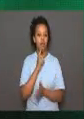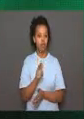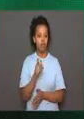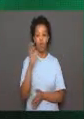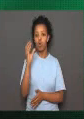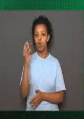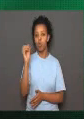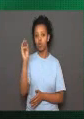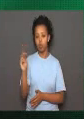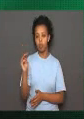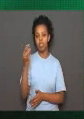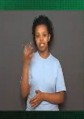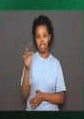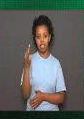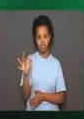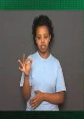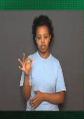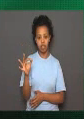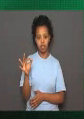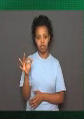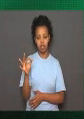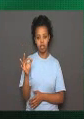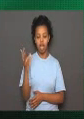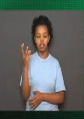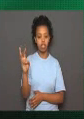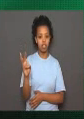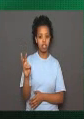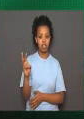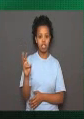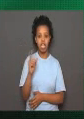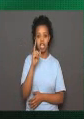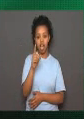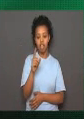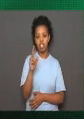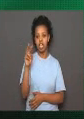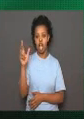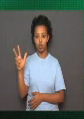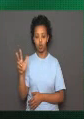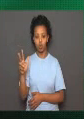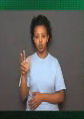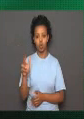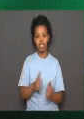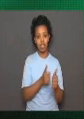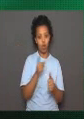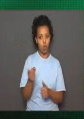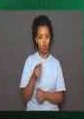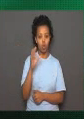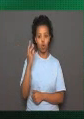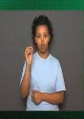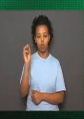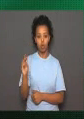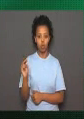Chromosome 16 is one of the 23 pairs of chromosomes in the human